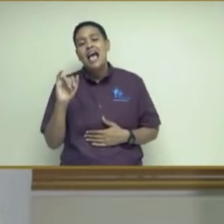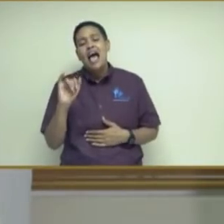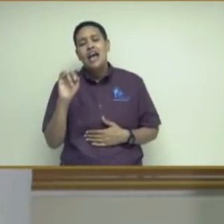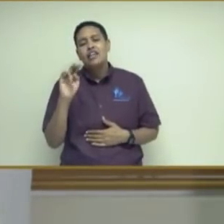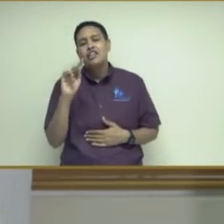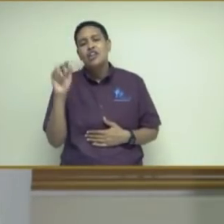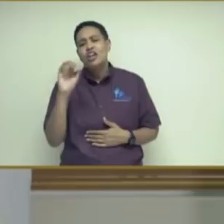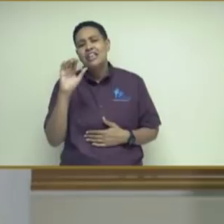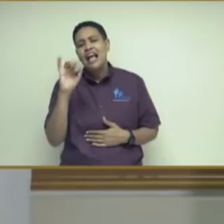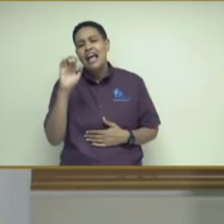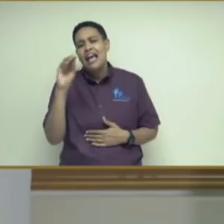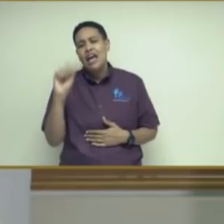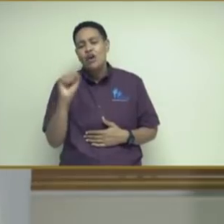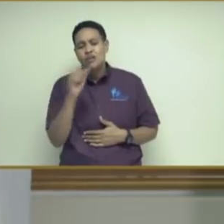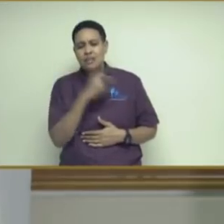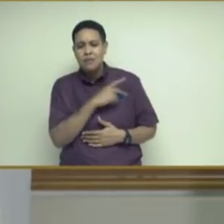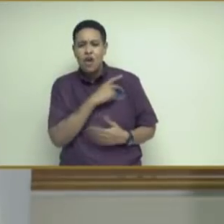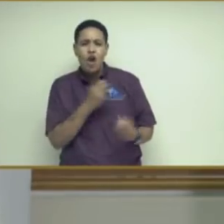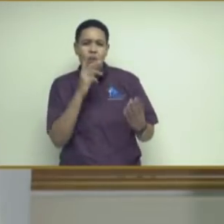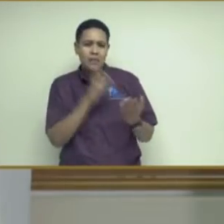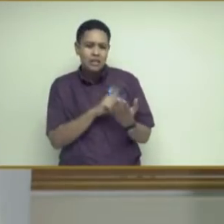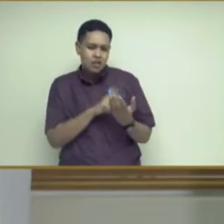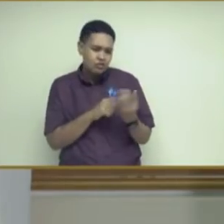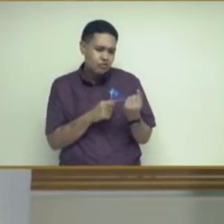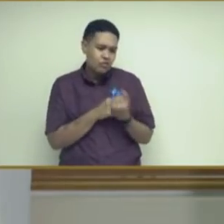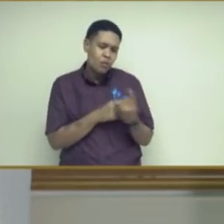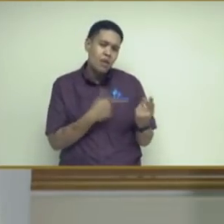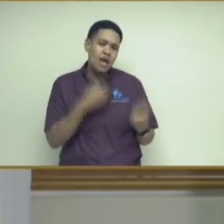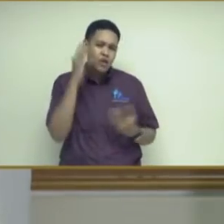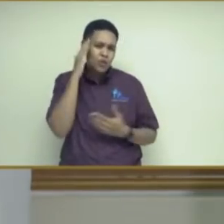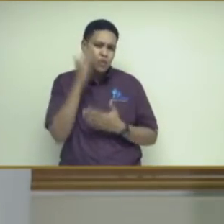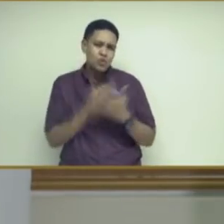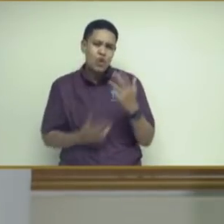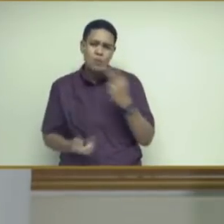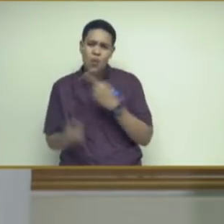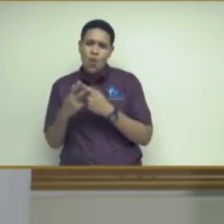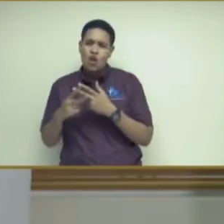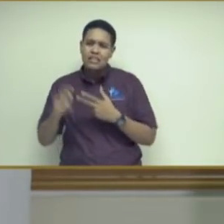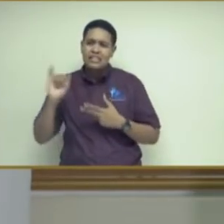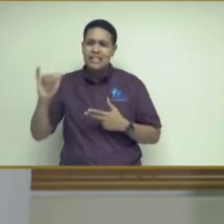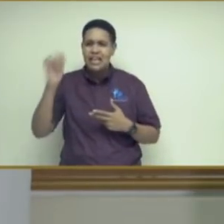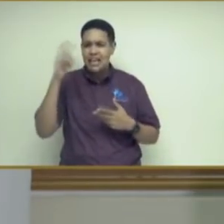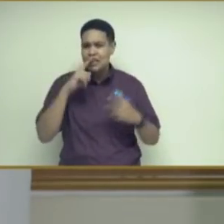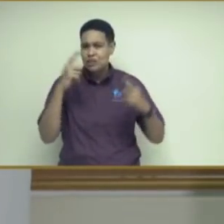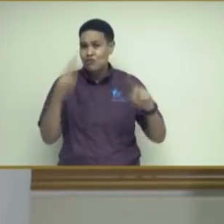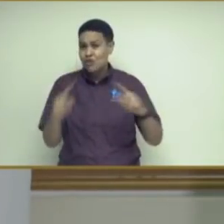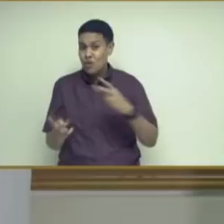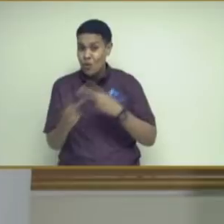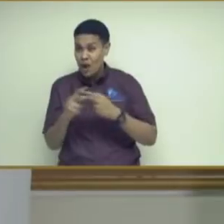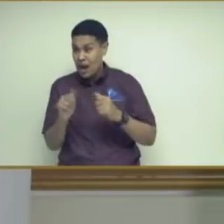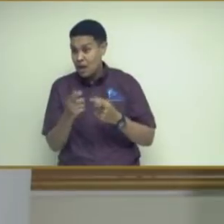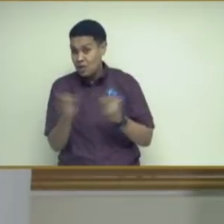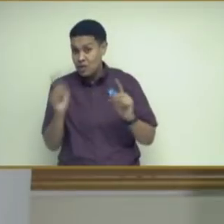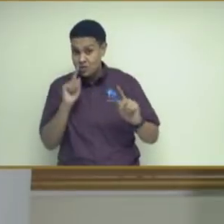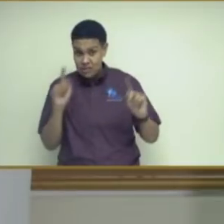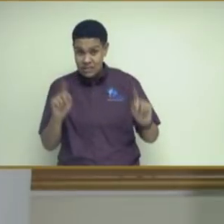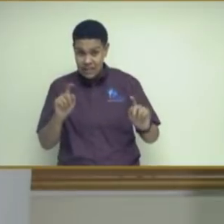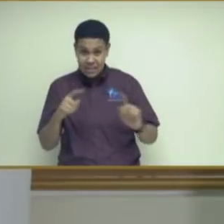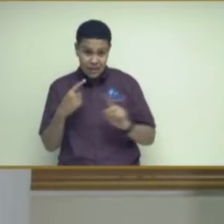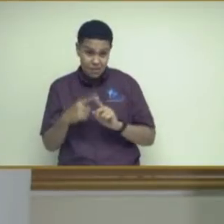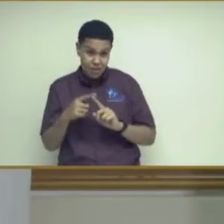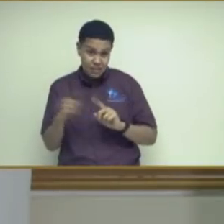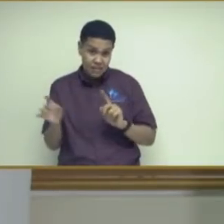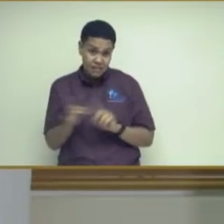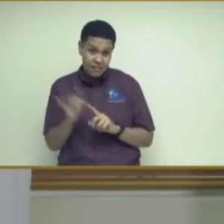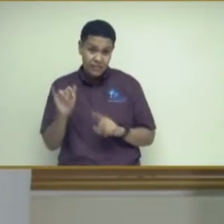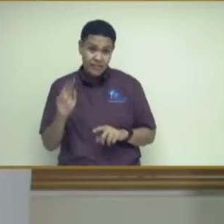many doctors, medical personnel, I know that there were some that were quarantined, but as a result of the quarantine, anybody of them tested positive? So that